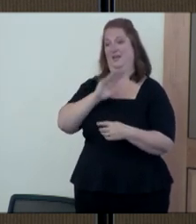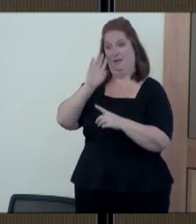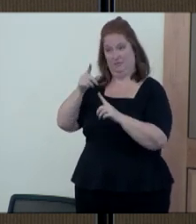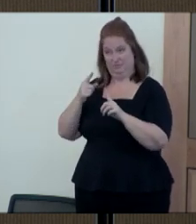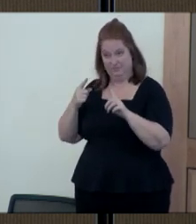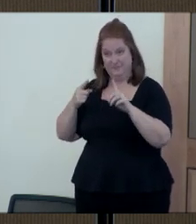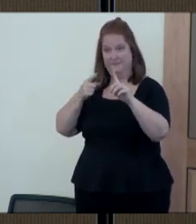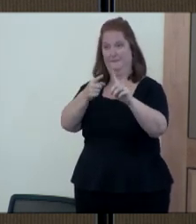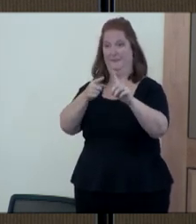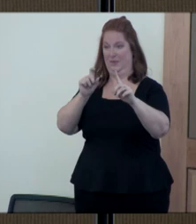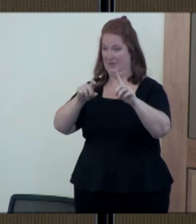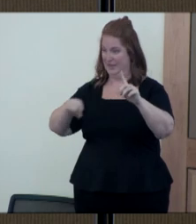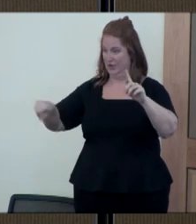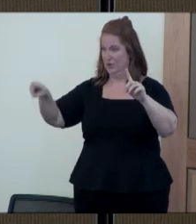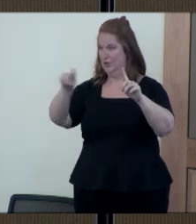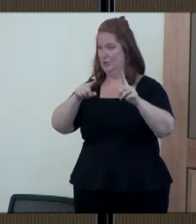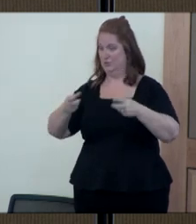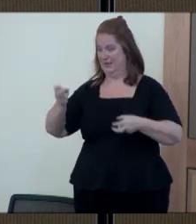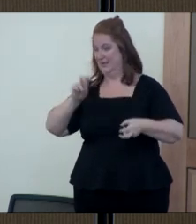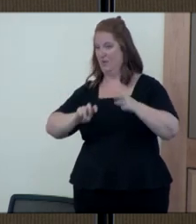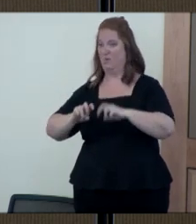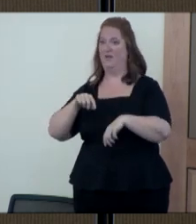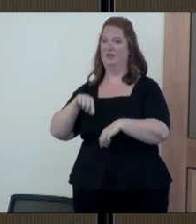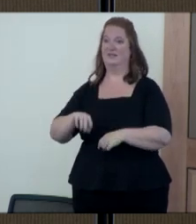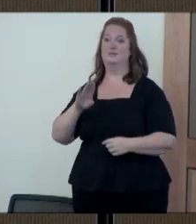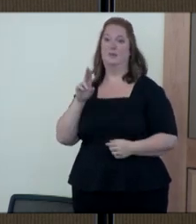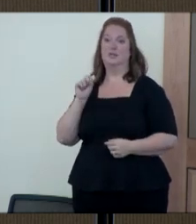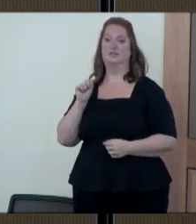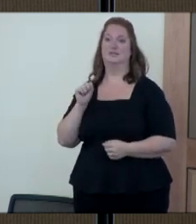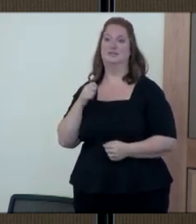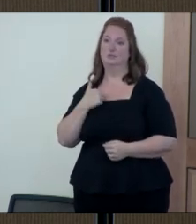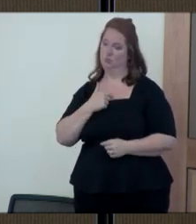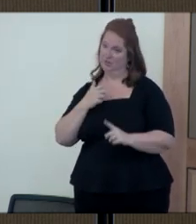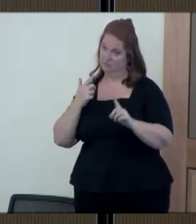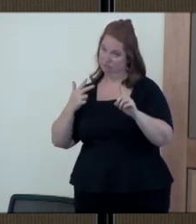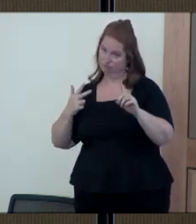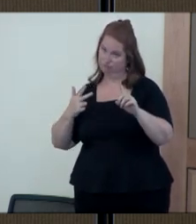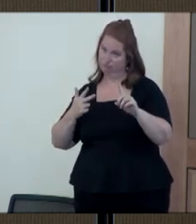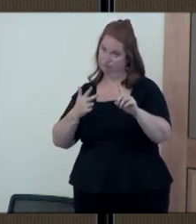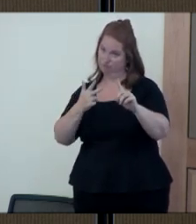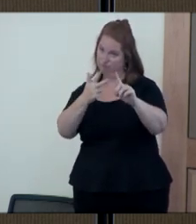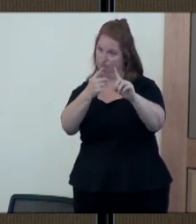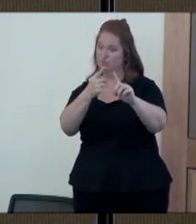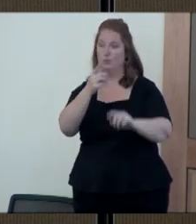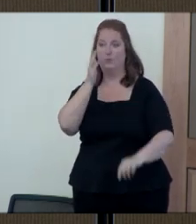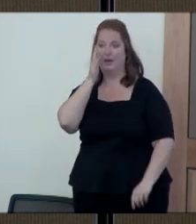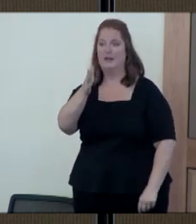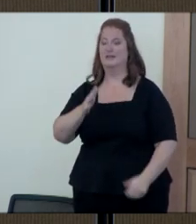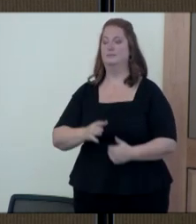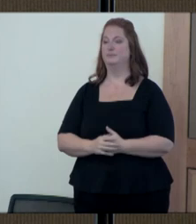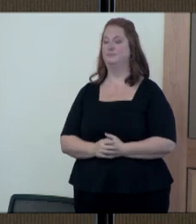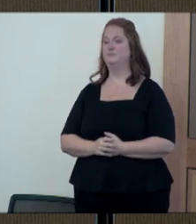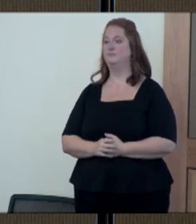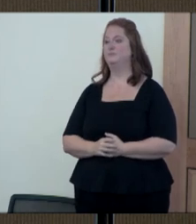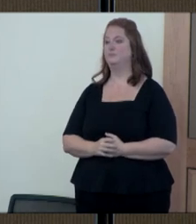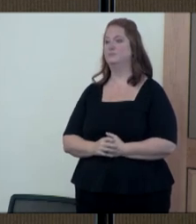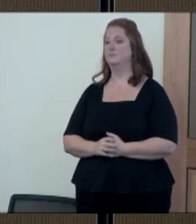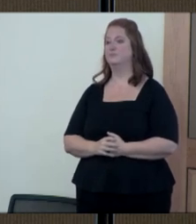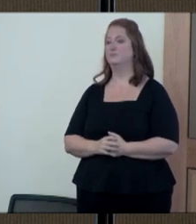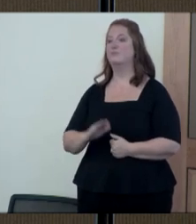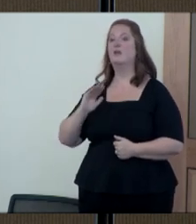is where we need everybody to be who's on the bus. It's where we're going. We're going to lead in our commitment to